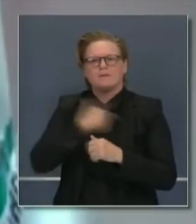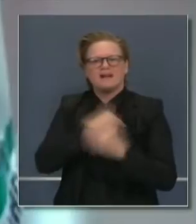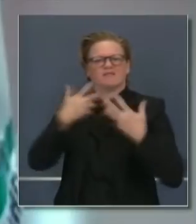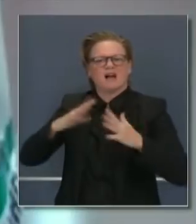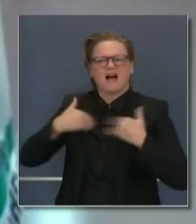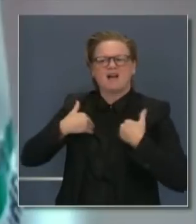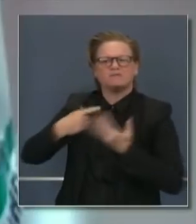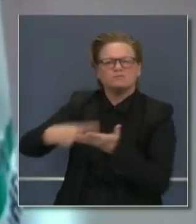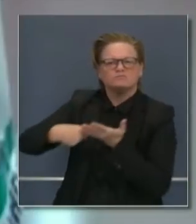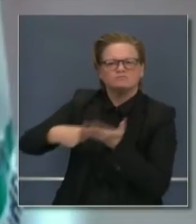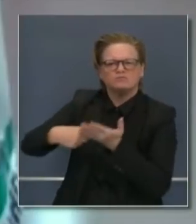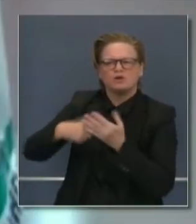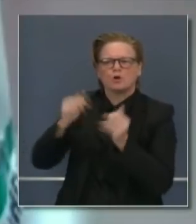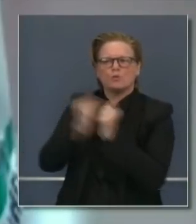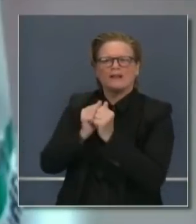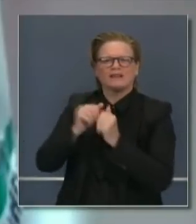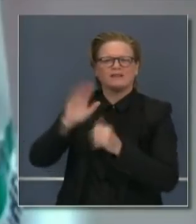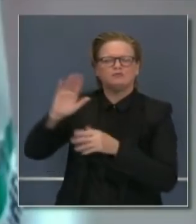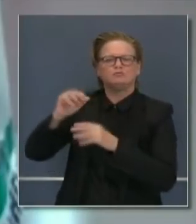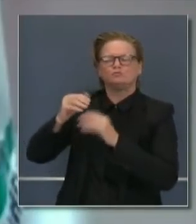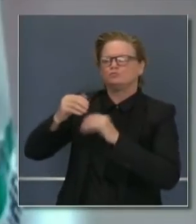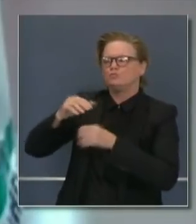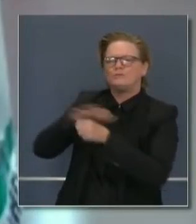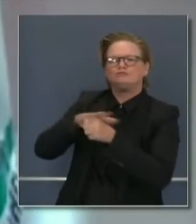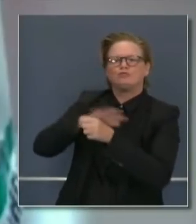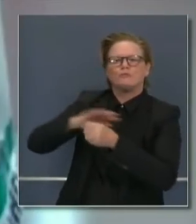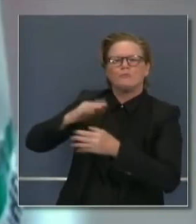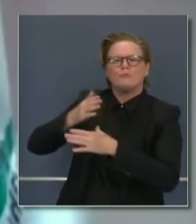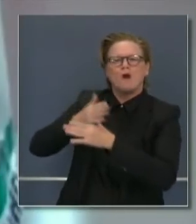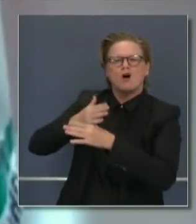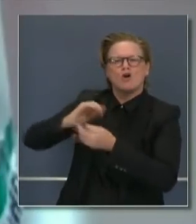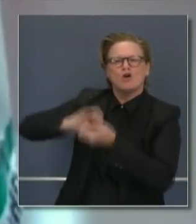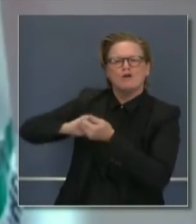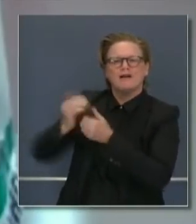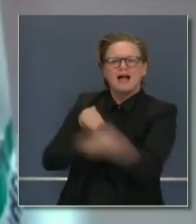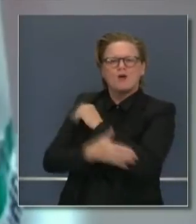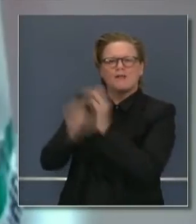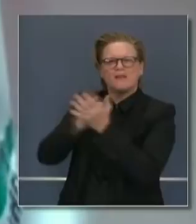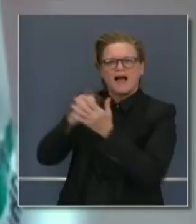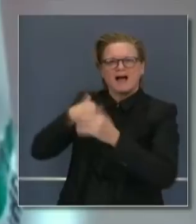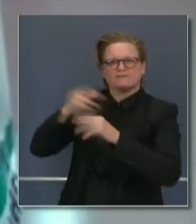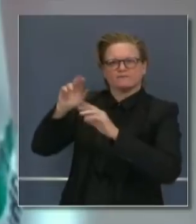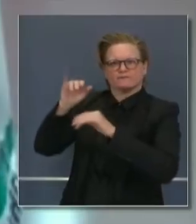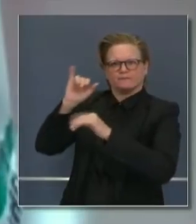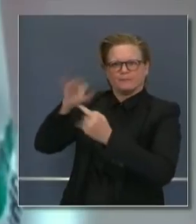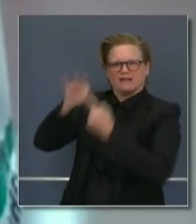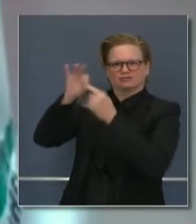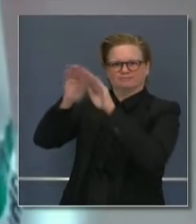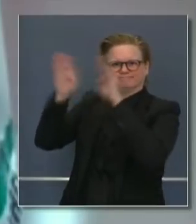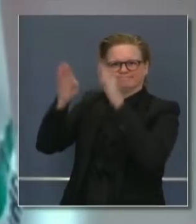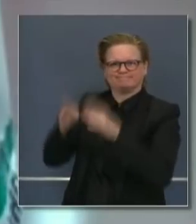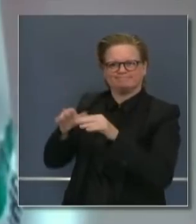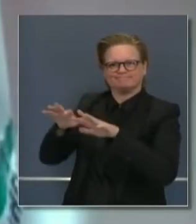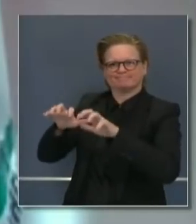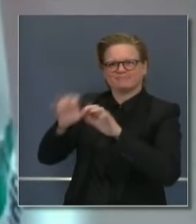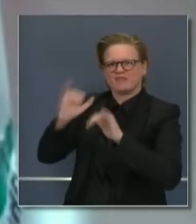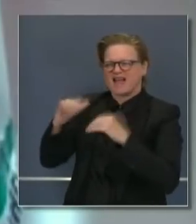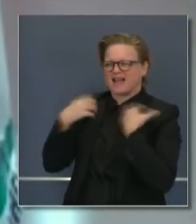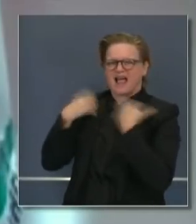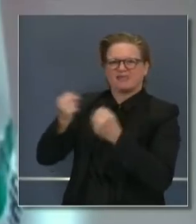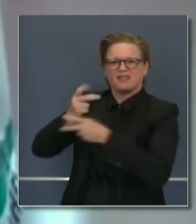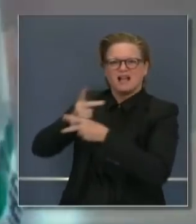partners, those county partners, and the counties having with their own health facilities that will ultimately administer the